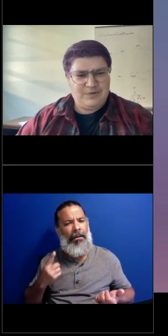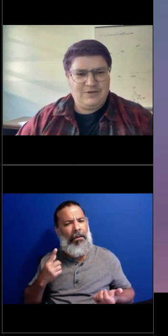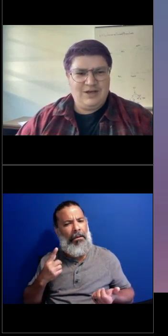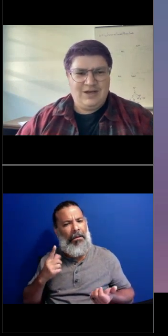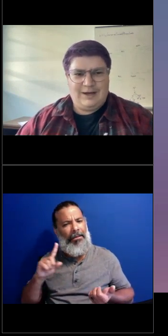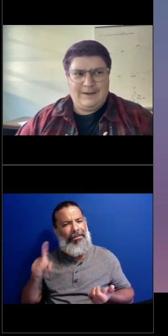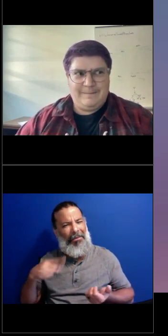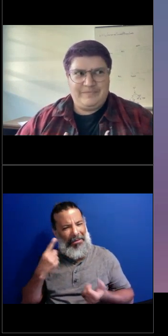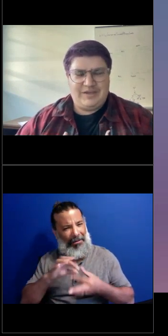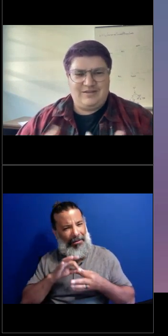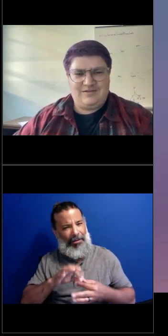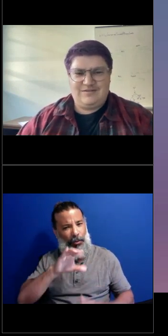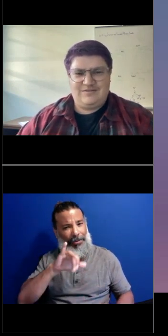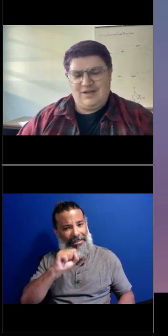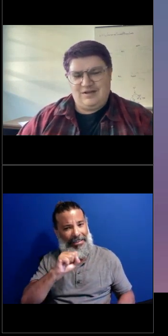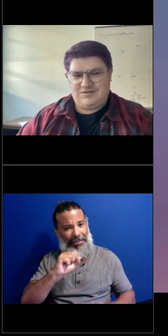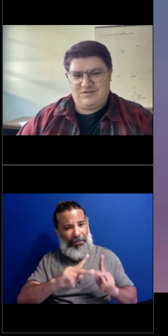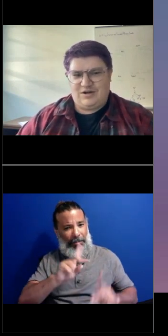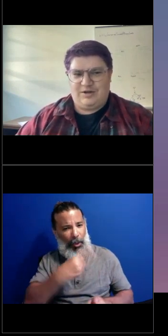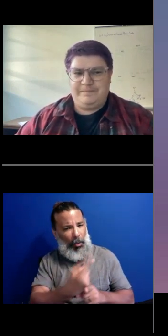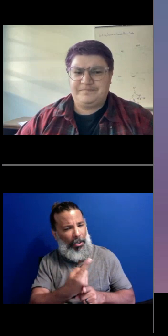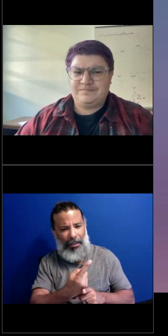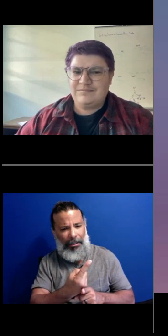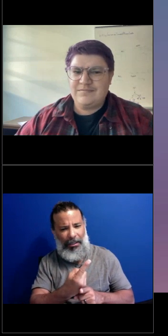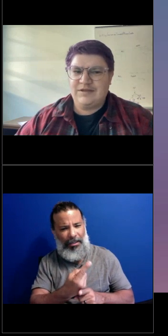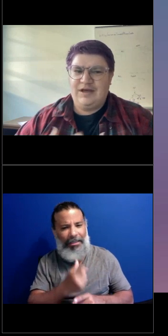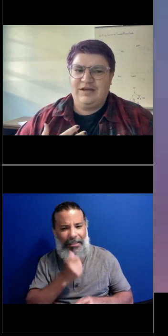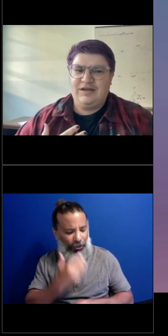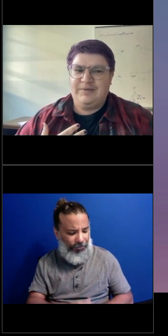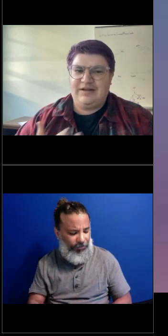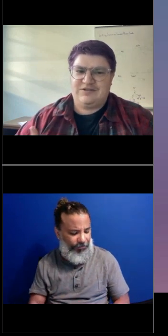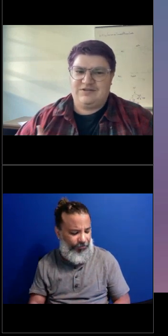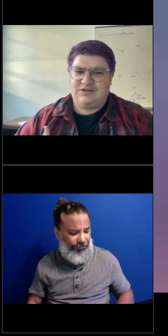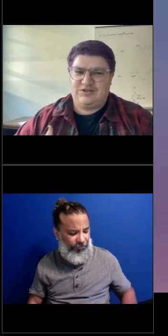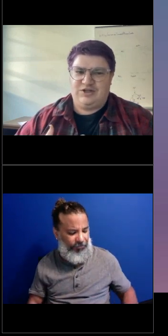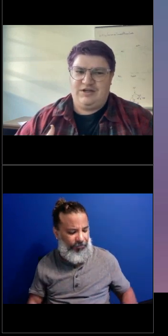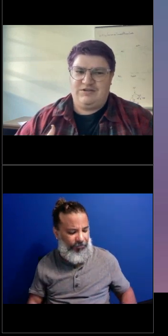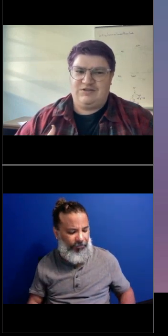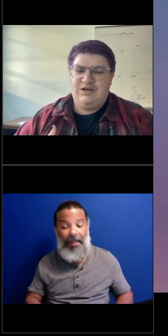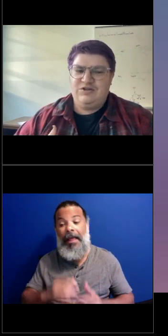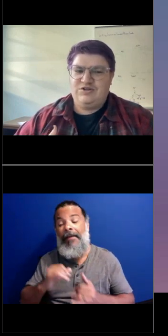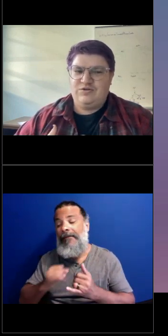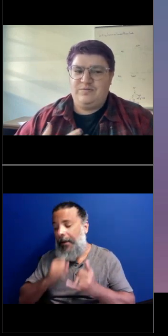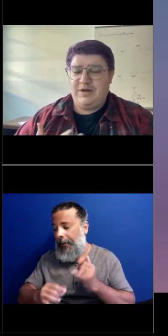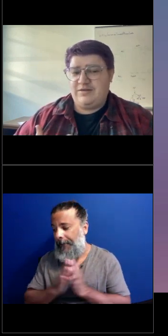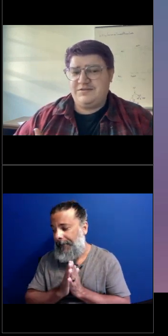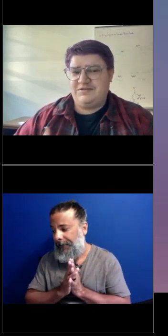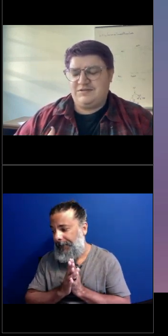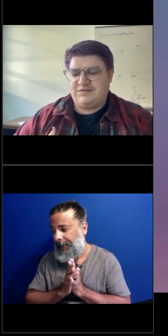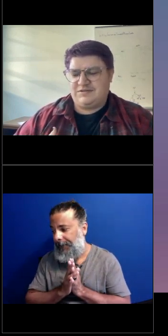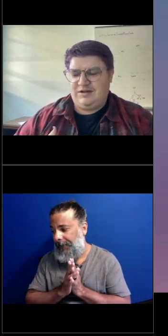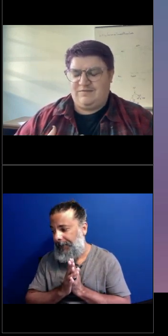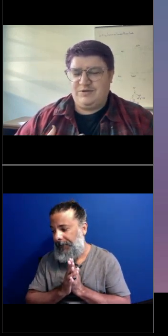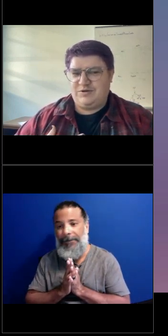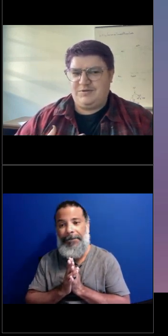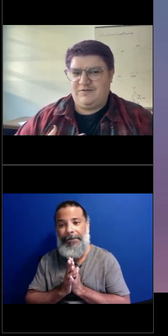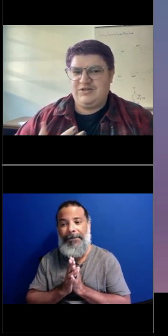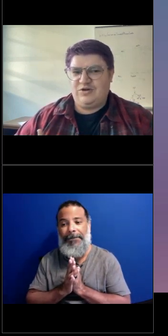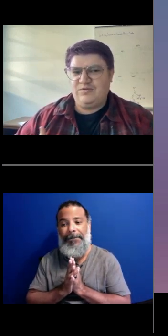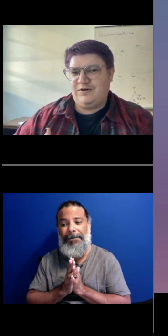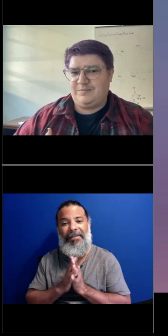cis people, and that is not good. And then my last suggestion is to, this is kind